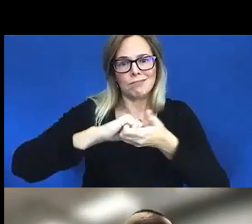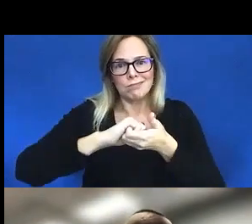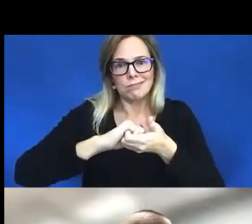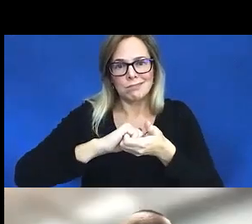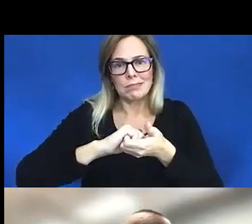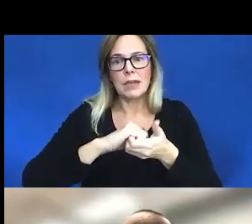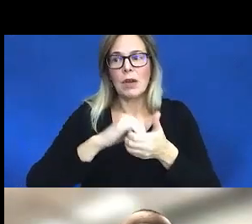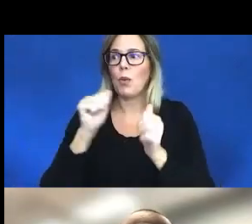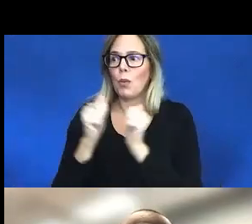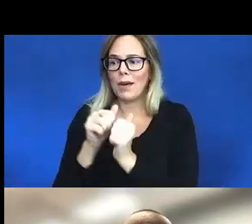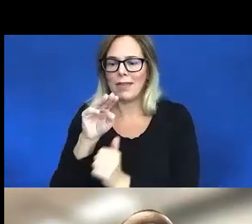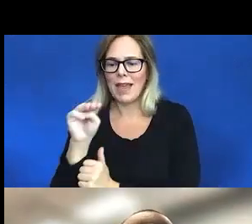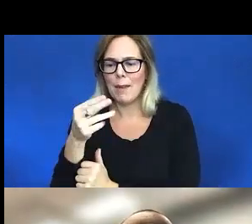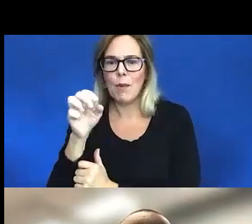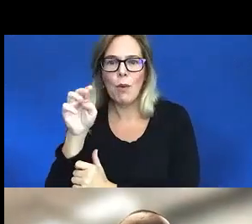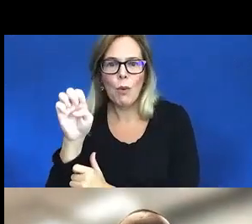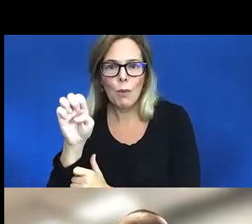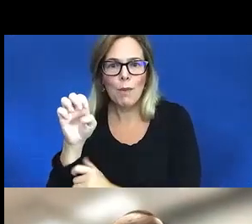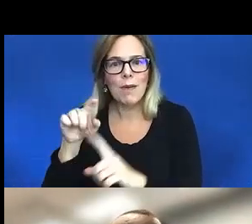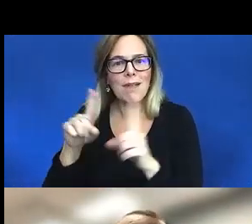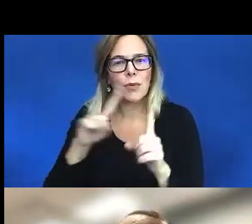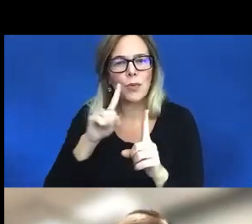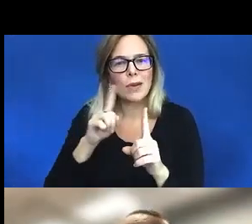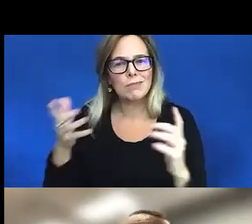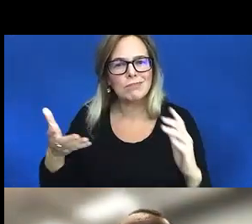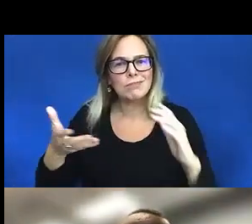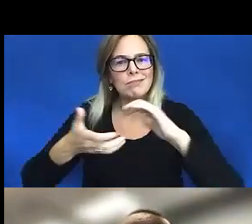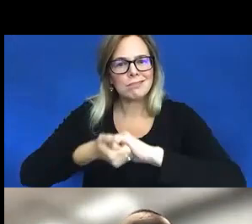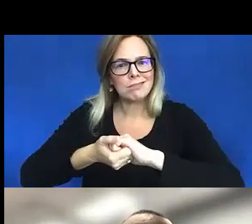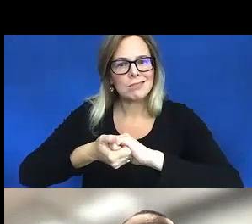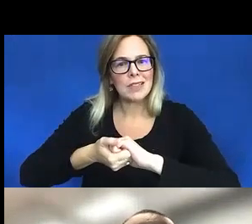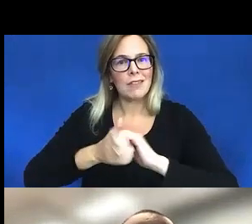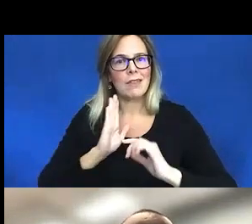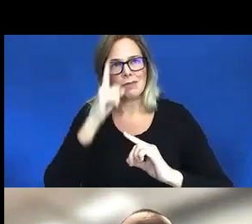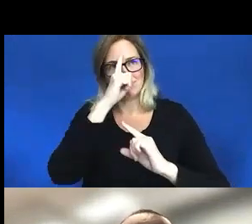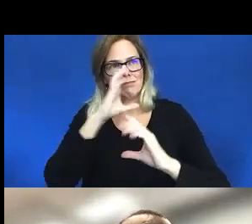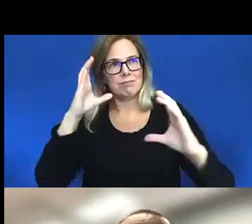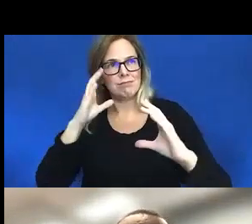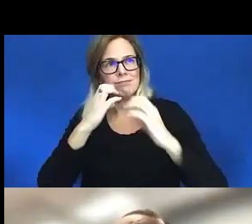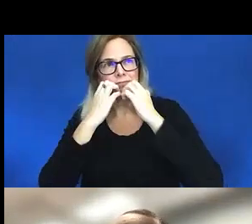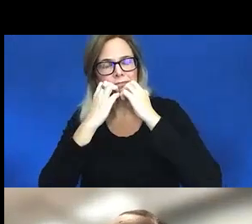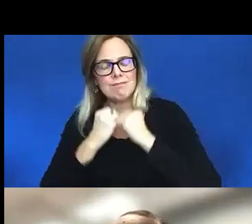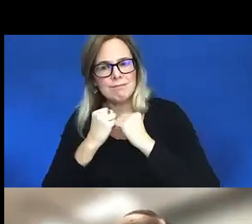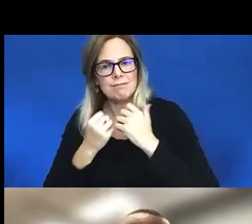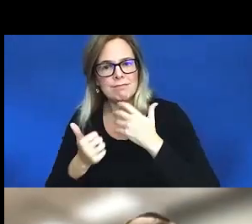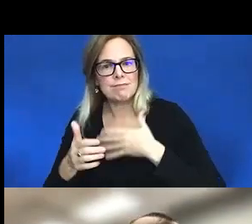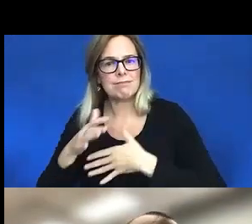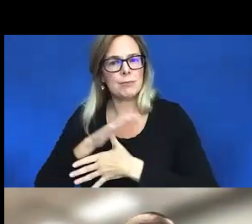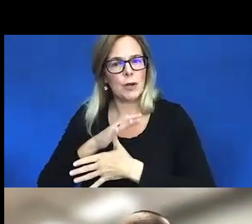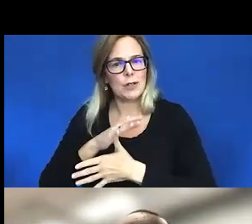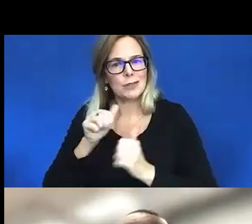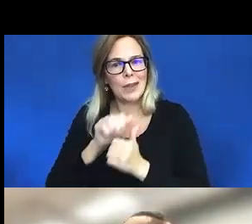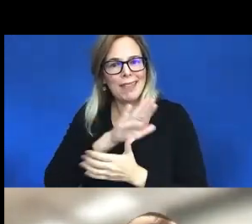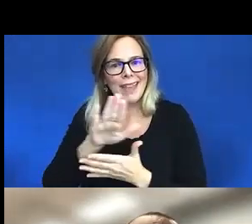approach to well-being, working towards aligning our institutional values and priorities with student needs and their experience and training. We've started